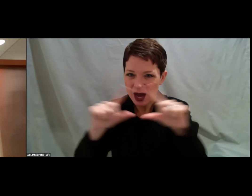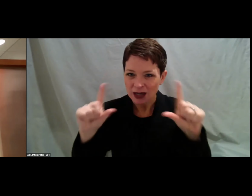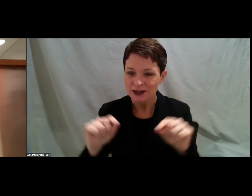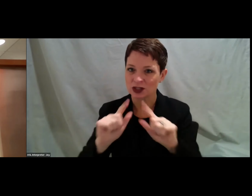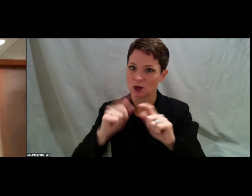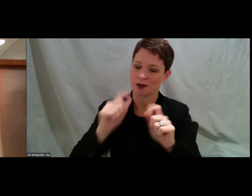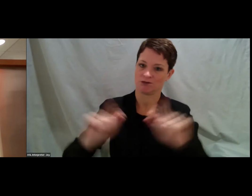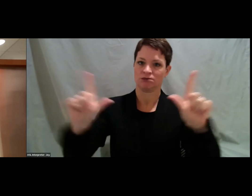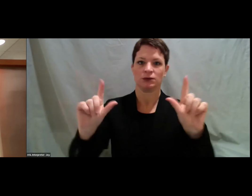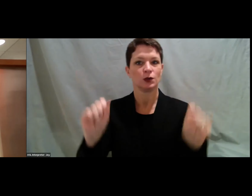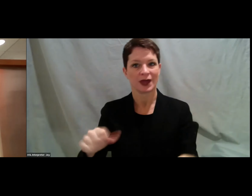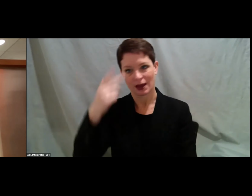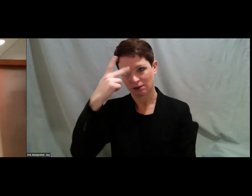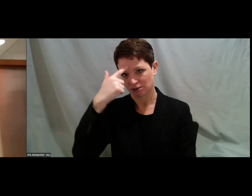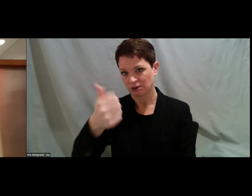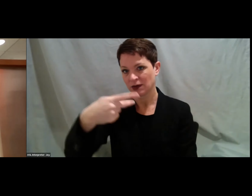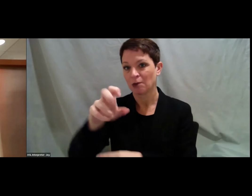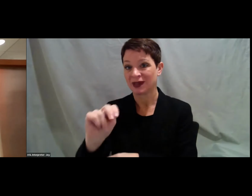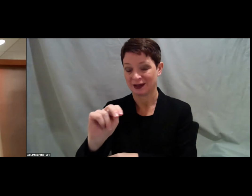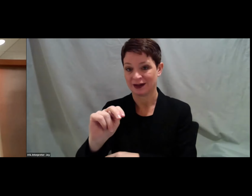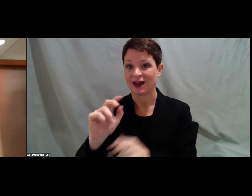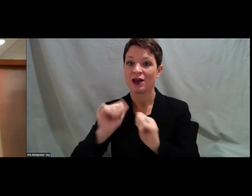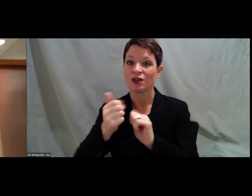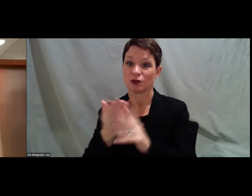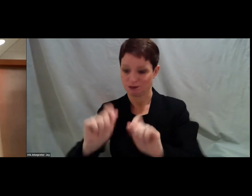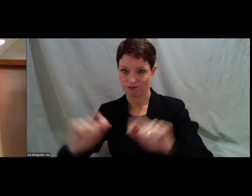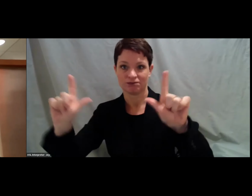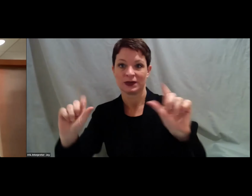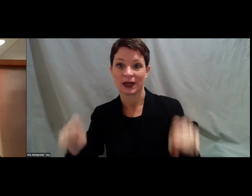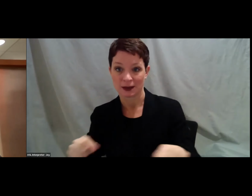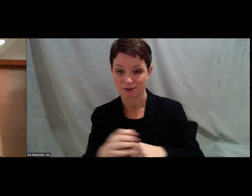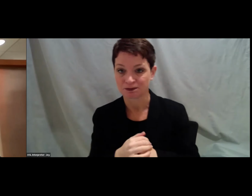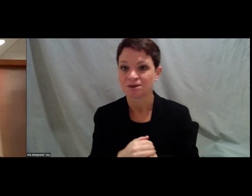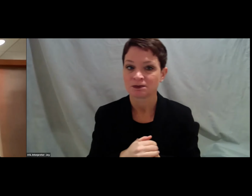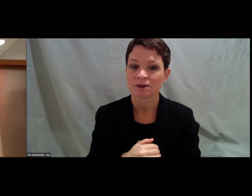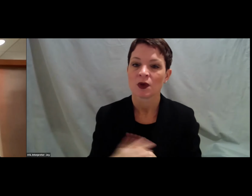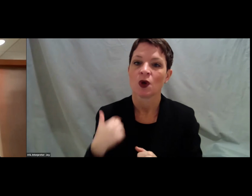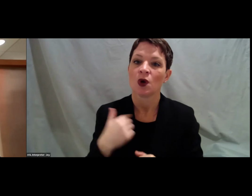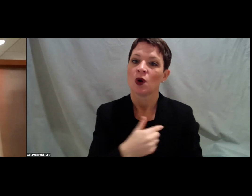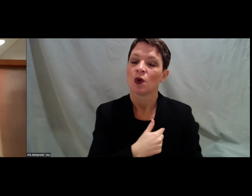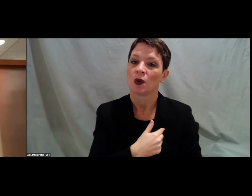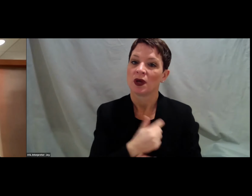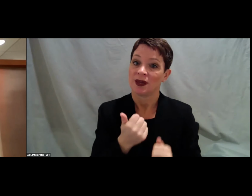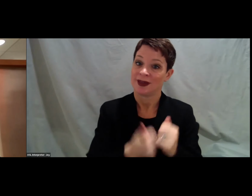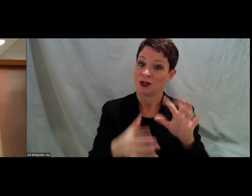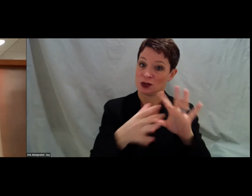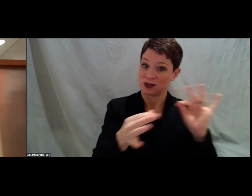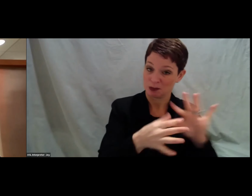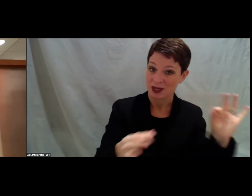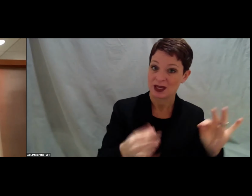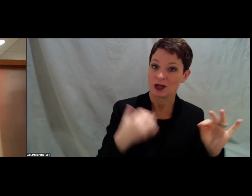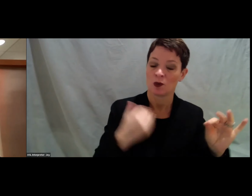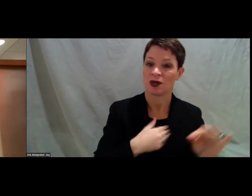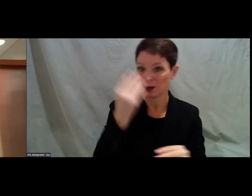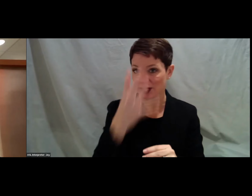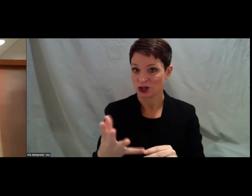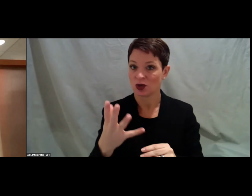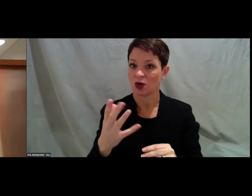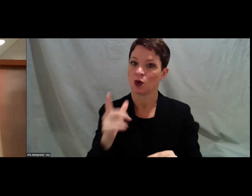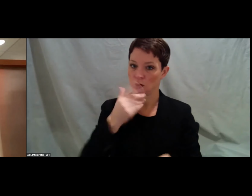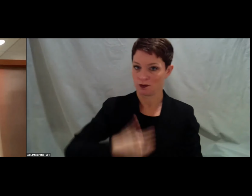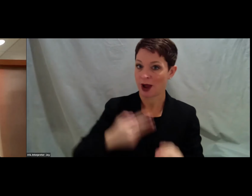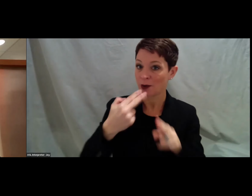that is the way to do that, through the pin function. We will orally identify ourselves when we are speaking. When we are